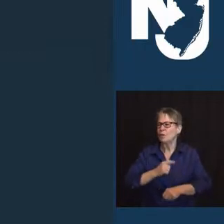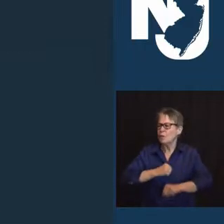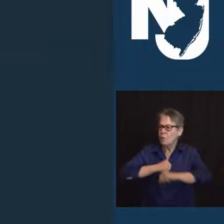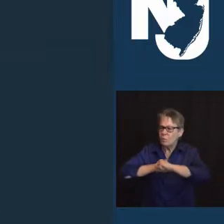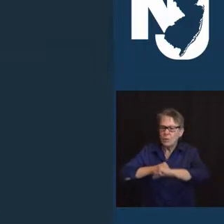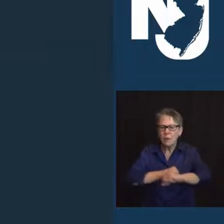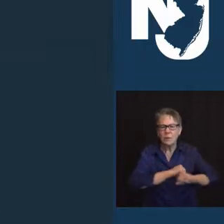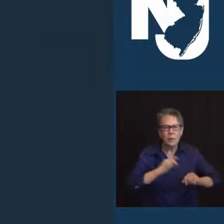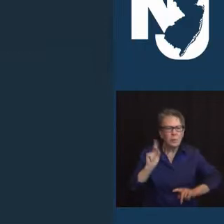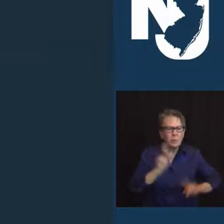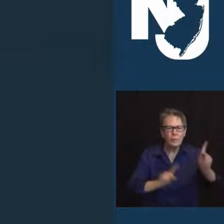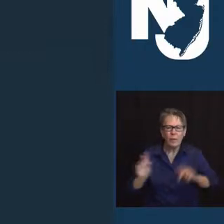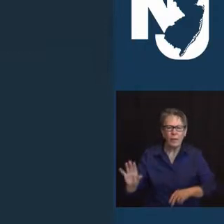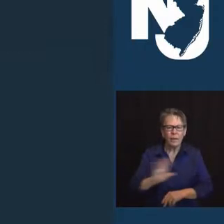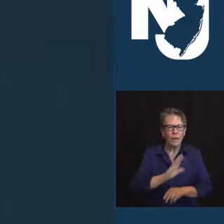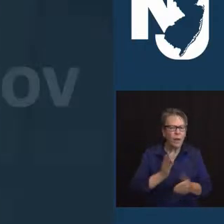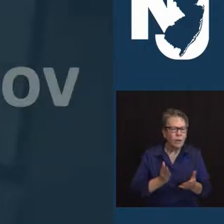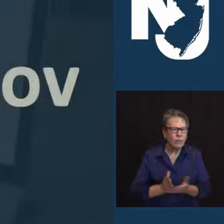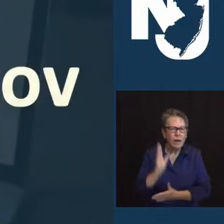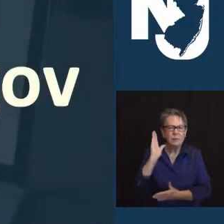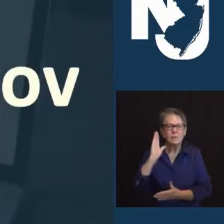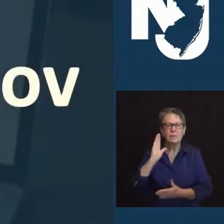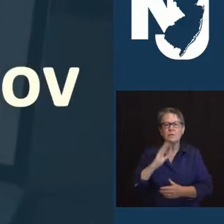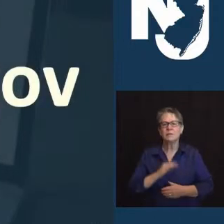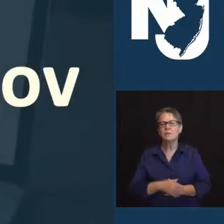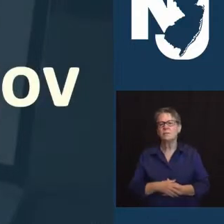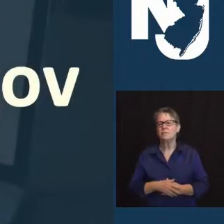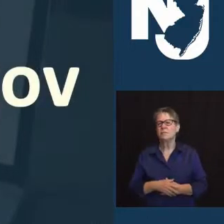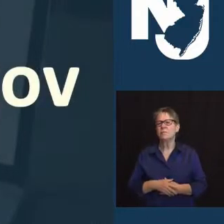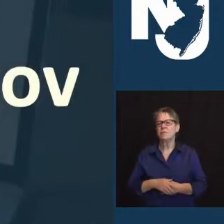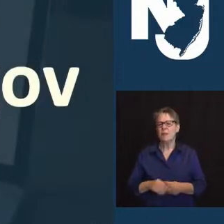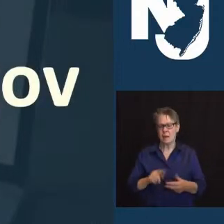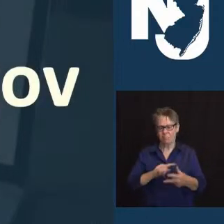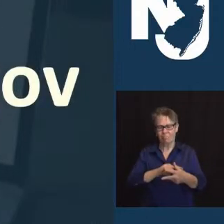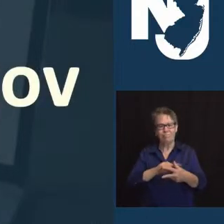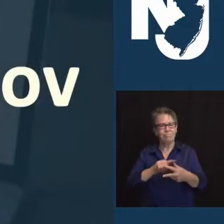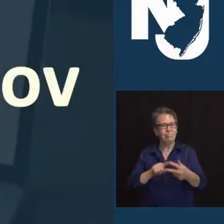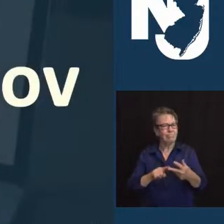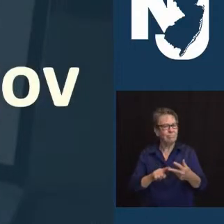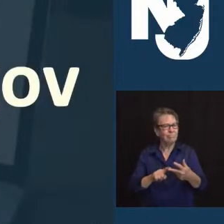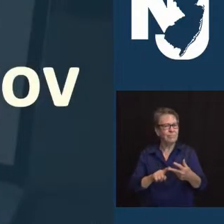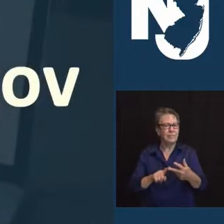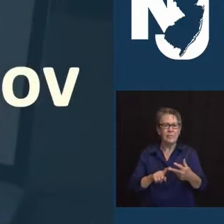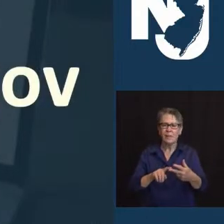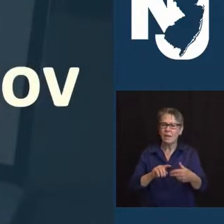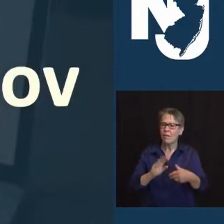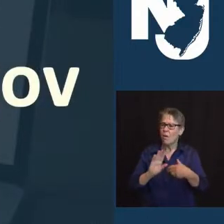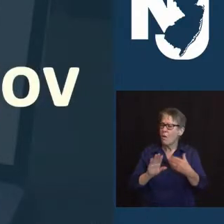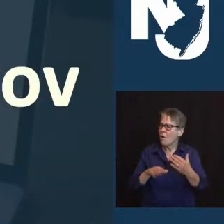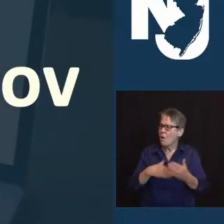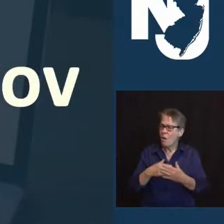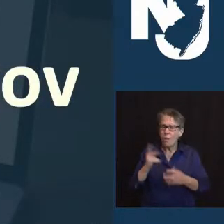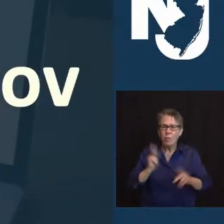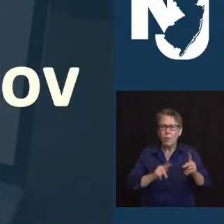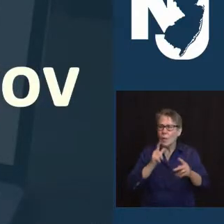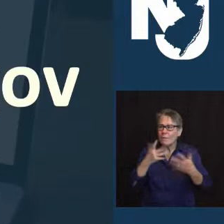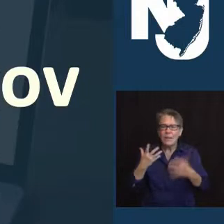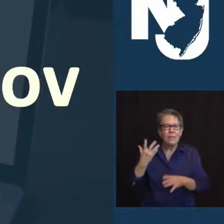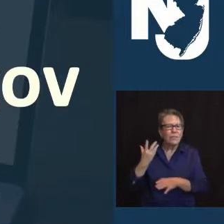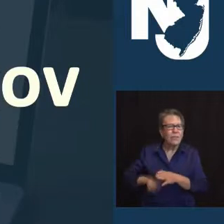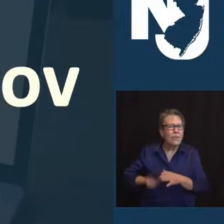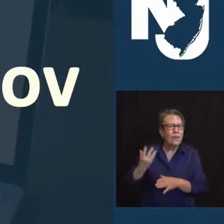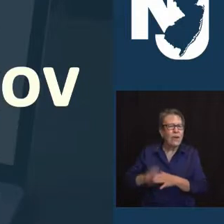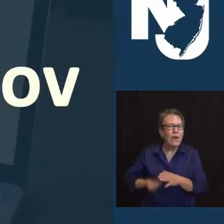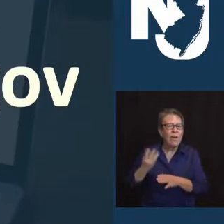and loved him. And may the memories of all we have lost over the past 13 months bring comfort to those left